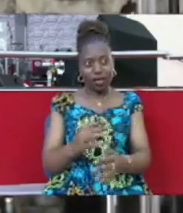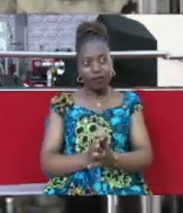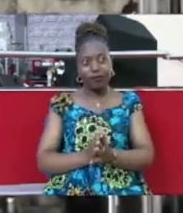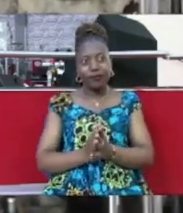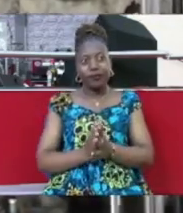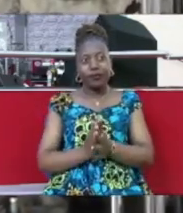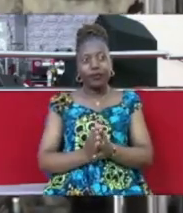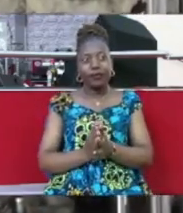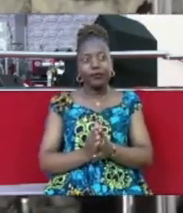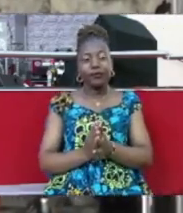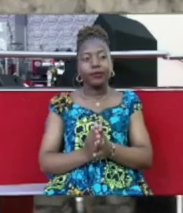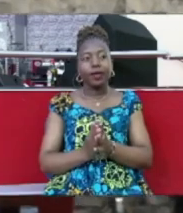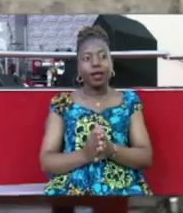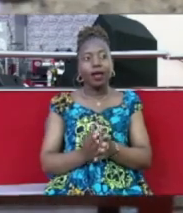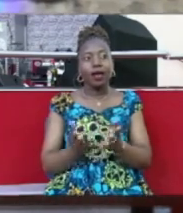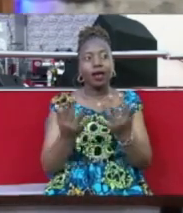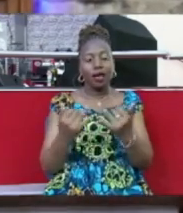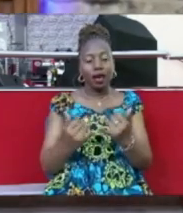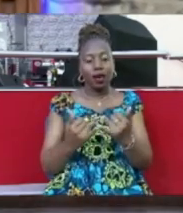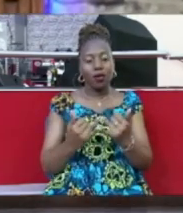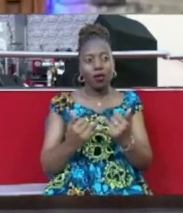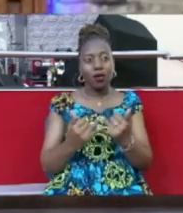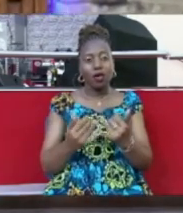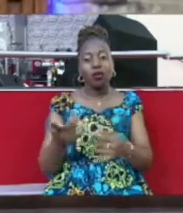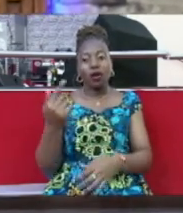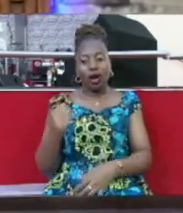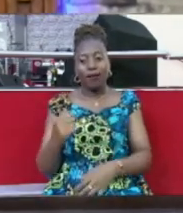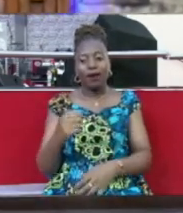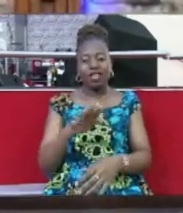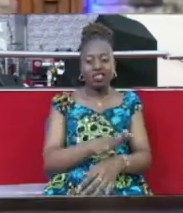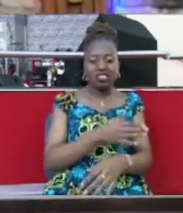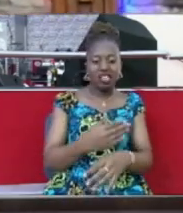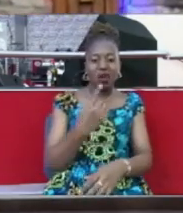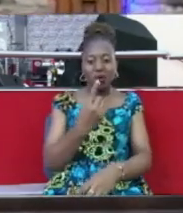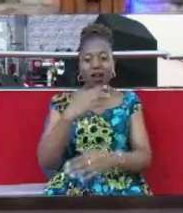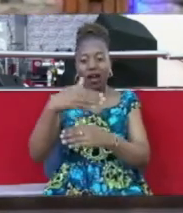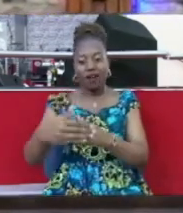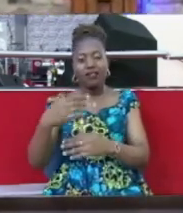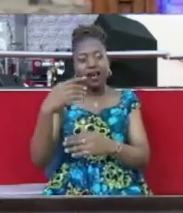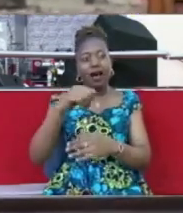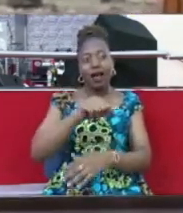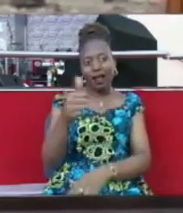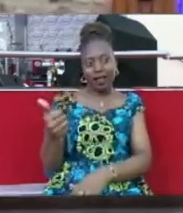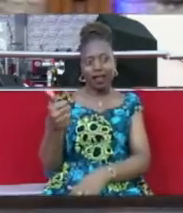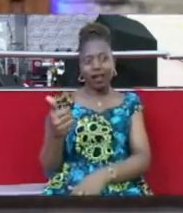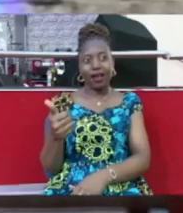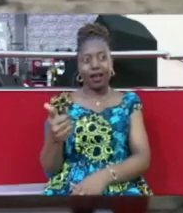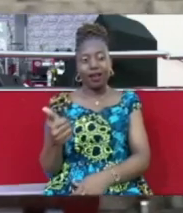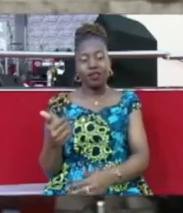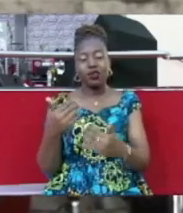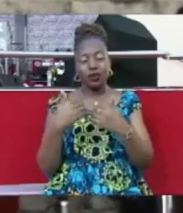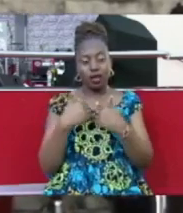kuimba. And they would come one after another. The only constant thing was the band and the song. Ilikuwa tu ni wimbo